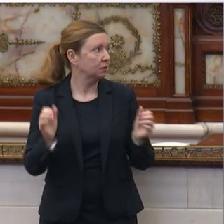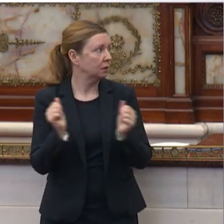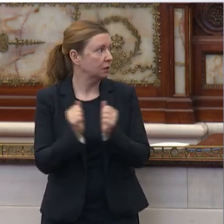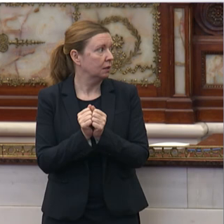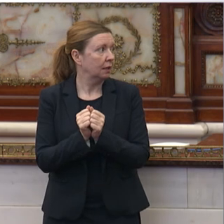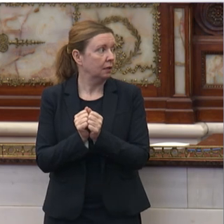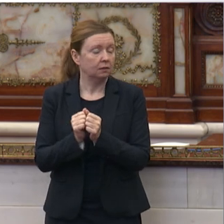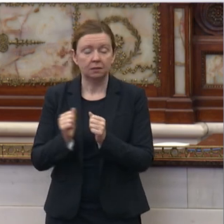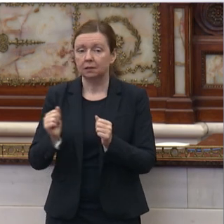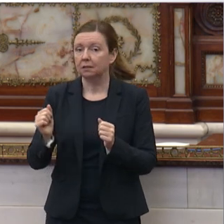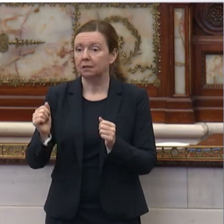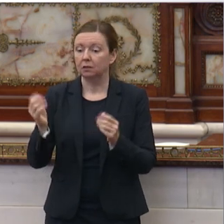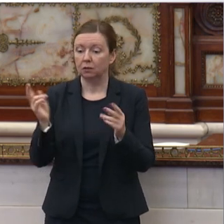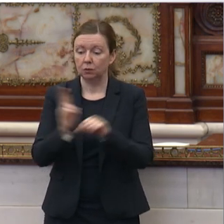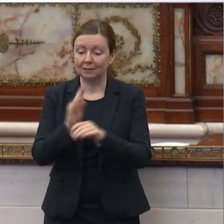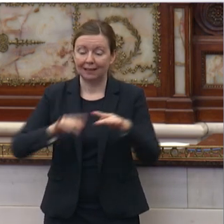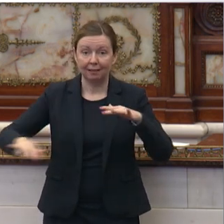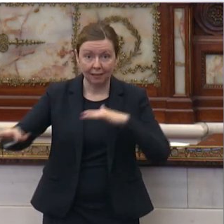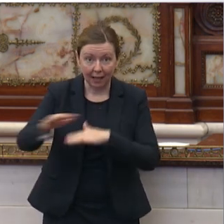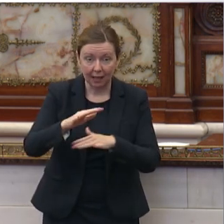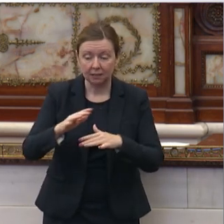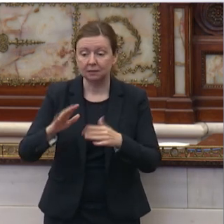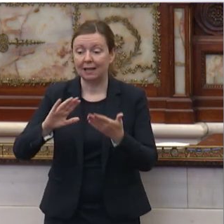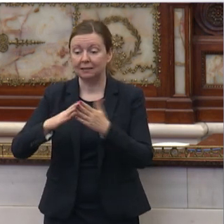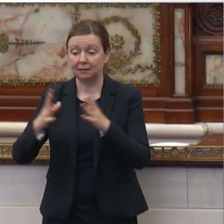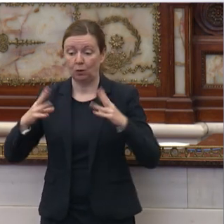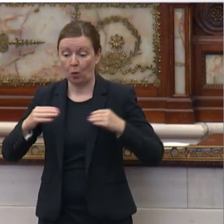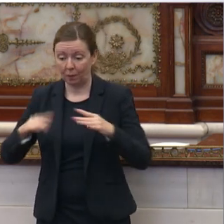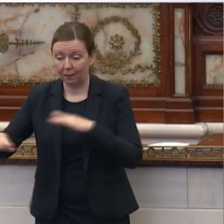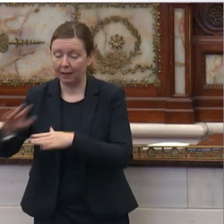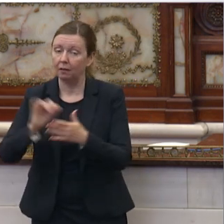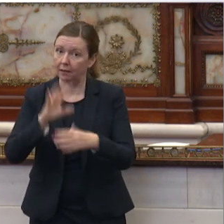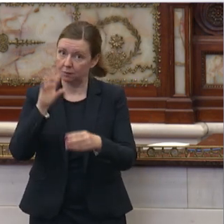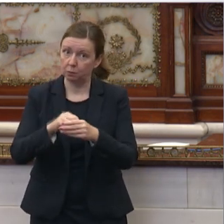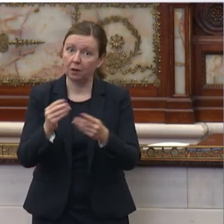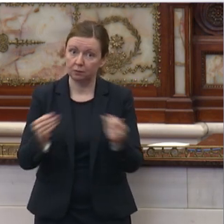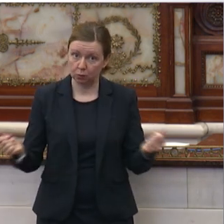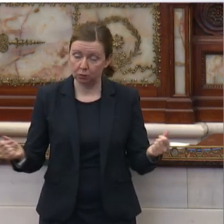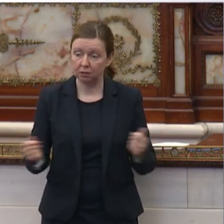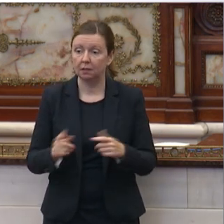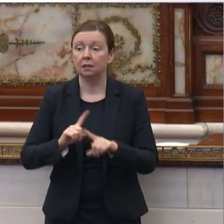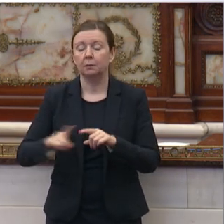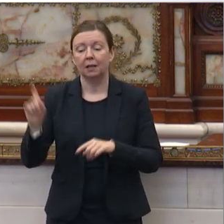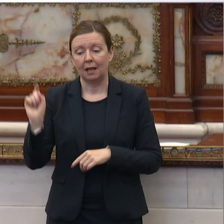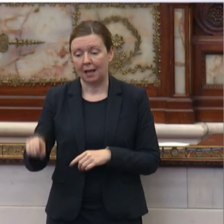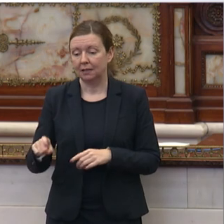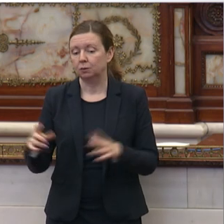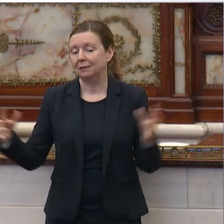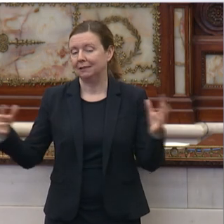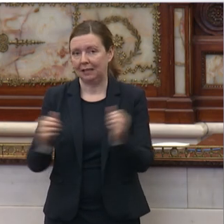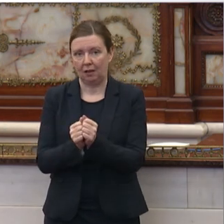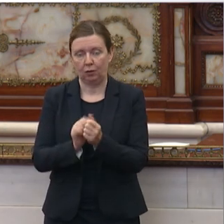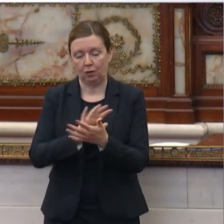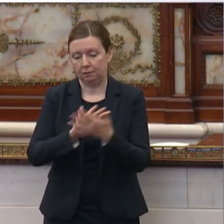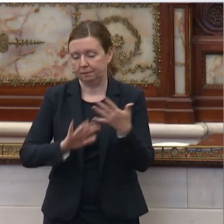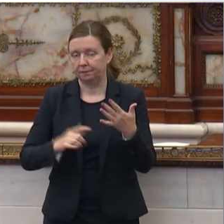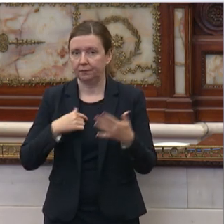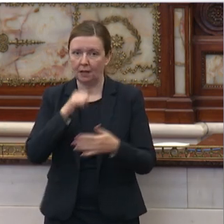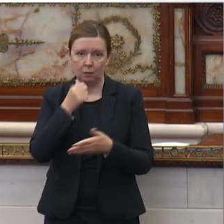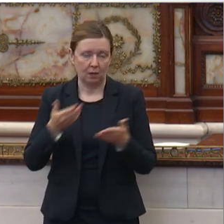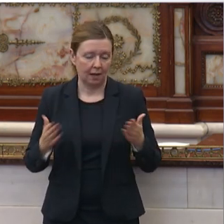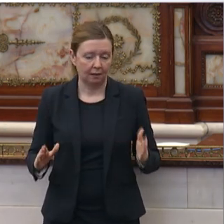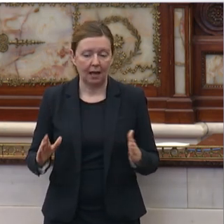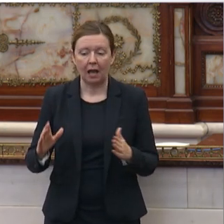using our land and the city-owned land is part of that toolbox, but it has to be together. And I will not allow